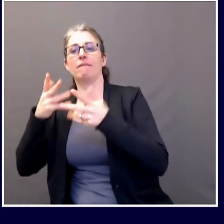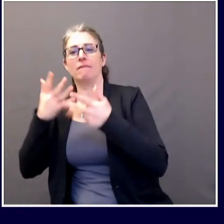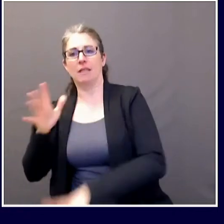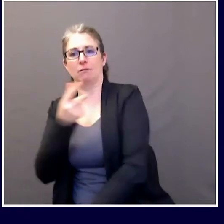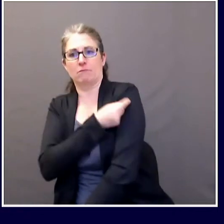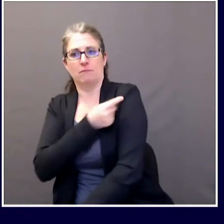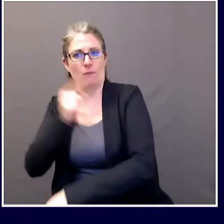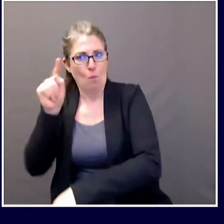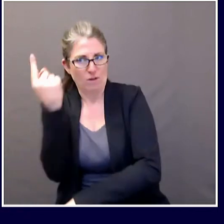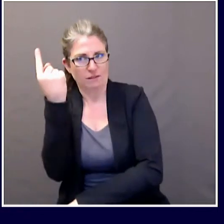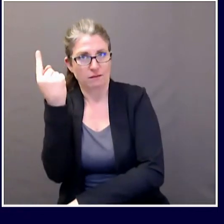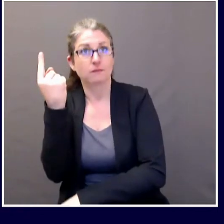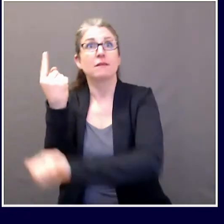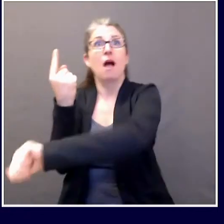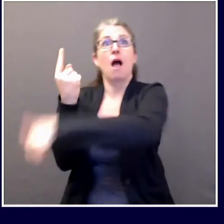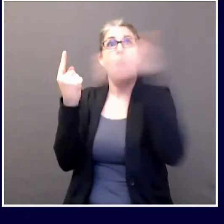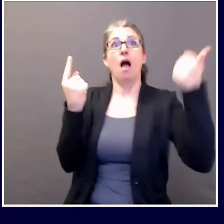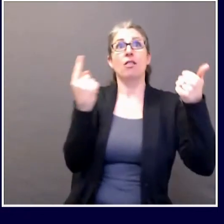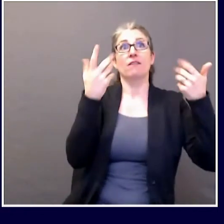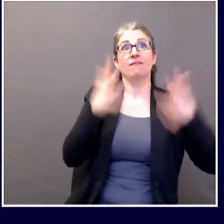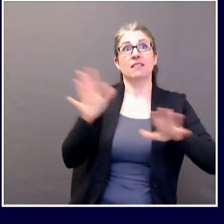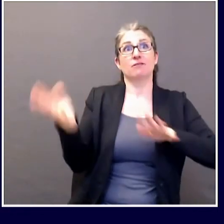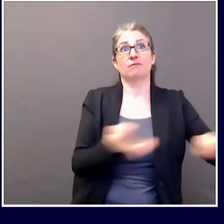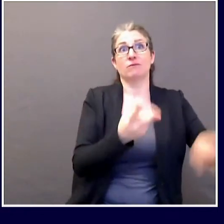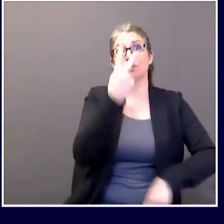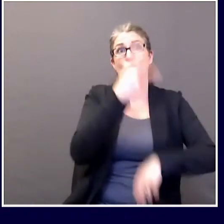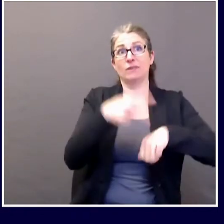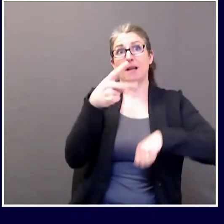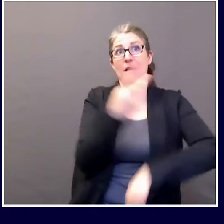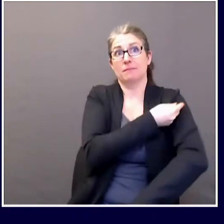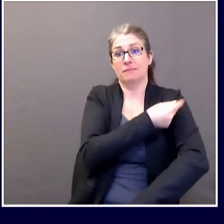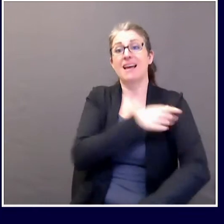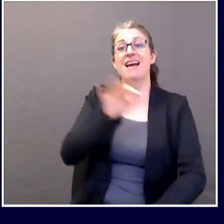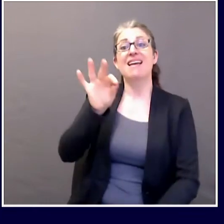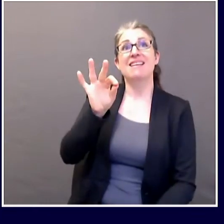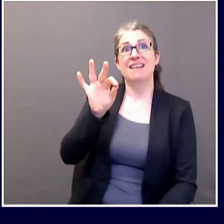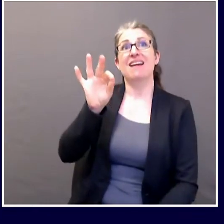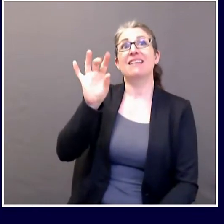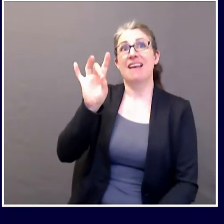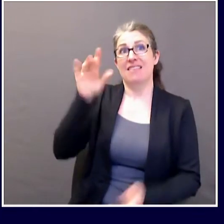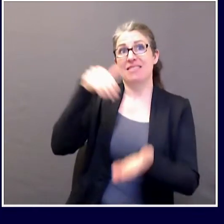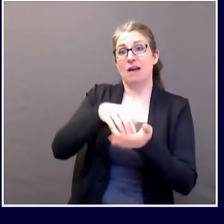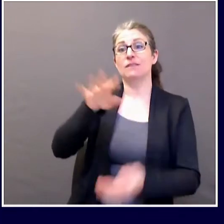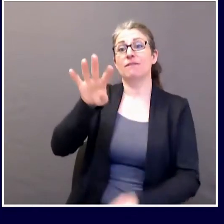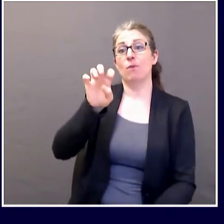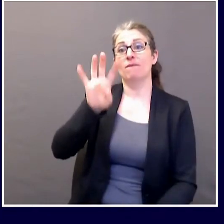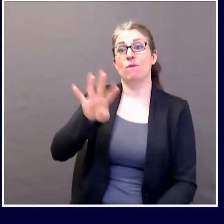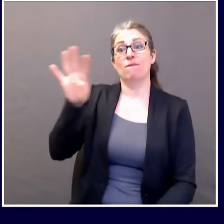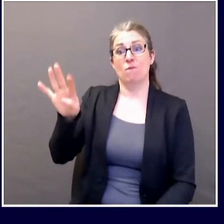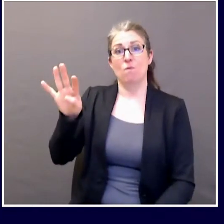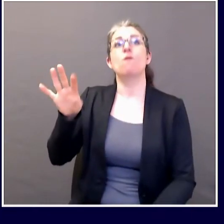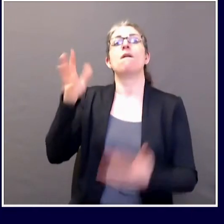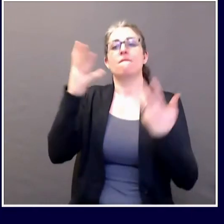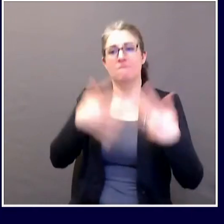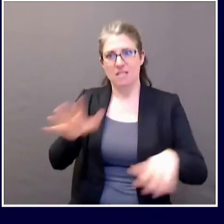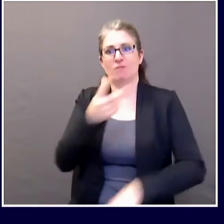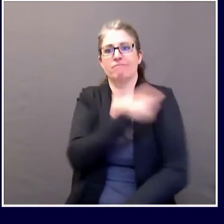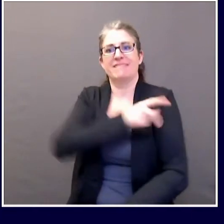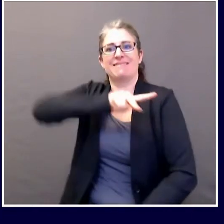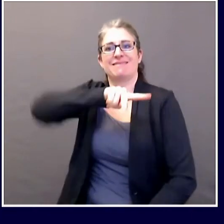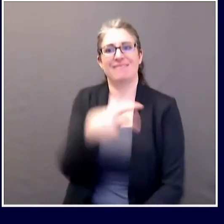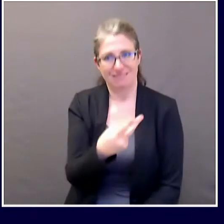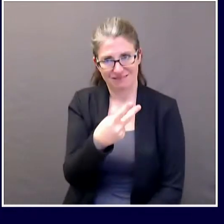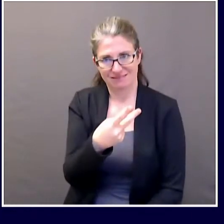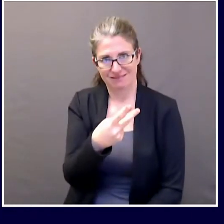98,944 people have now received both of their doses of COVID-19 vaccine. To put those numbers in perspective,